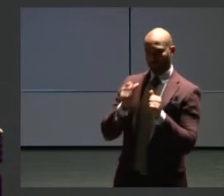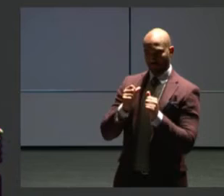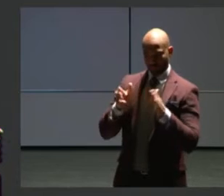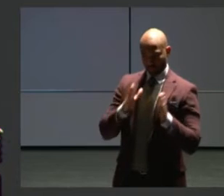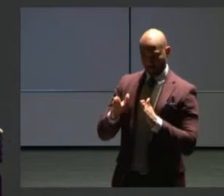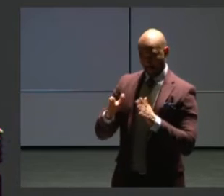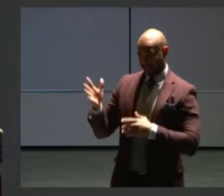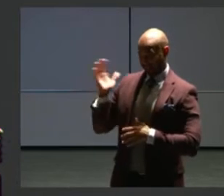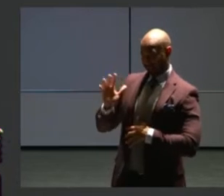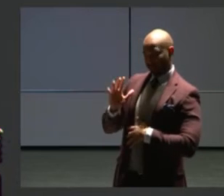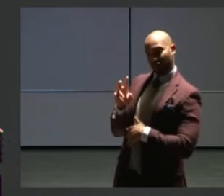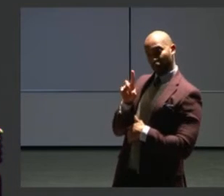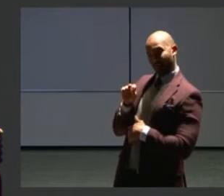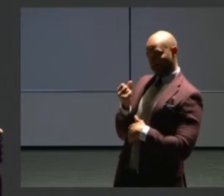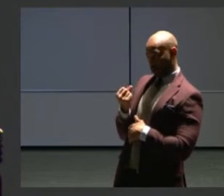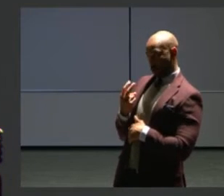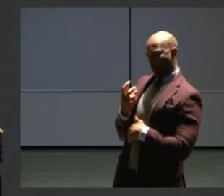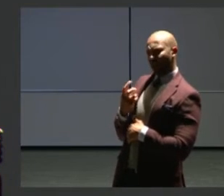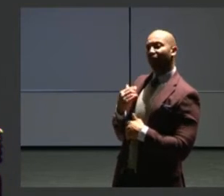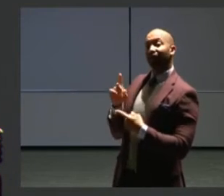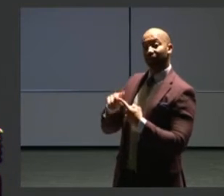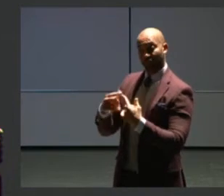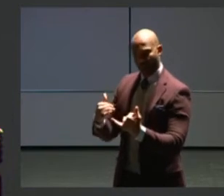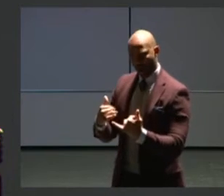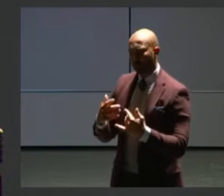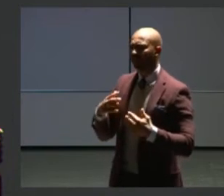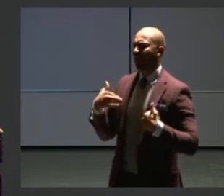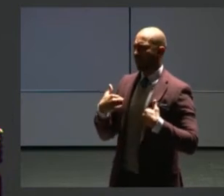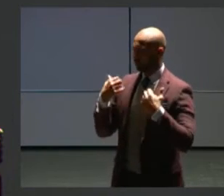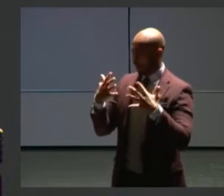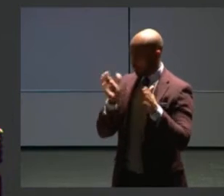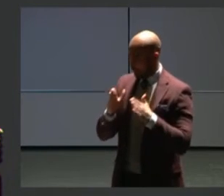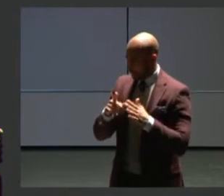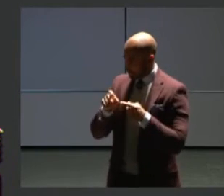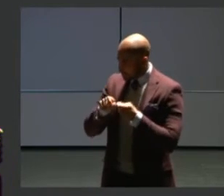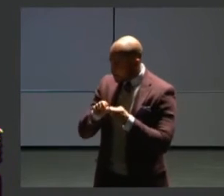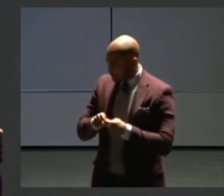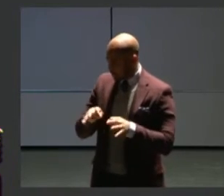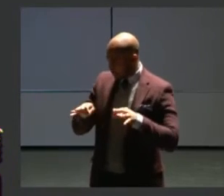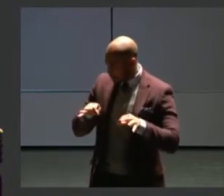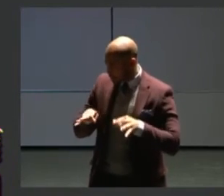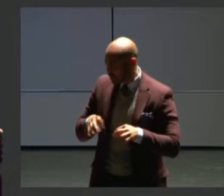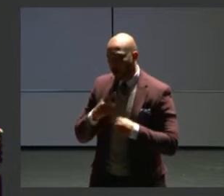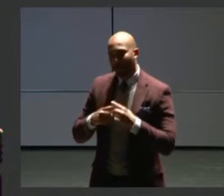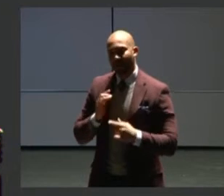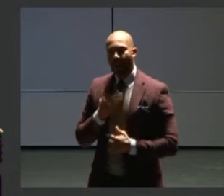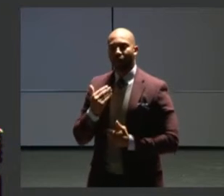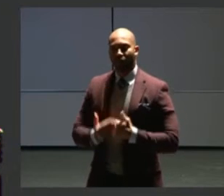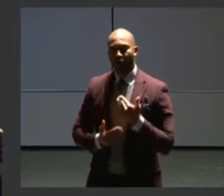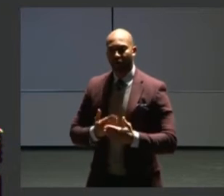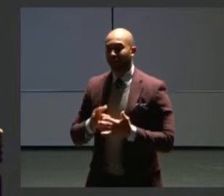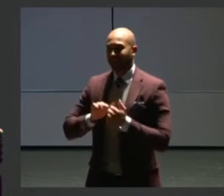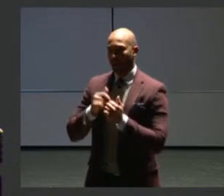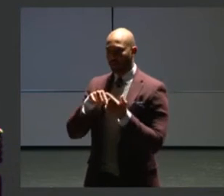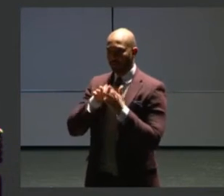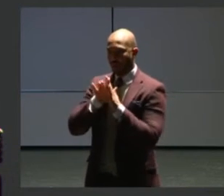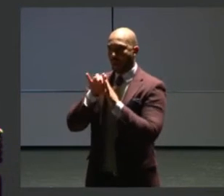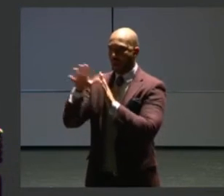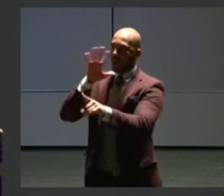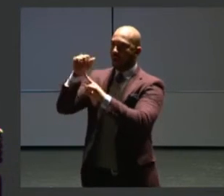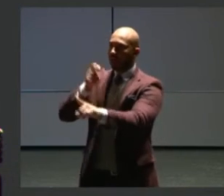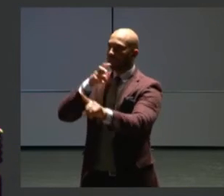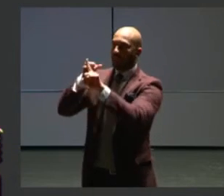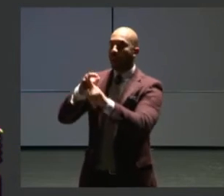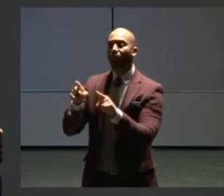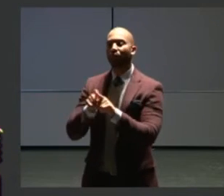in 2012 has been providing a lot of detailed plans and steps to achieve the outcomes that we need. And we've been building on those